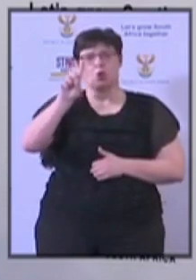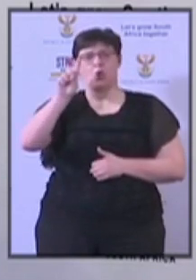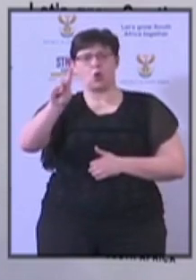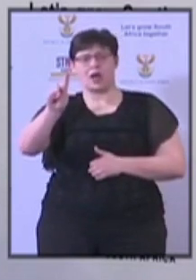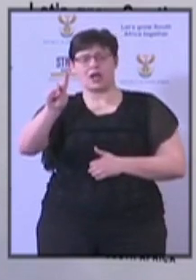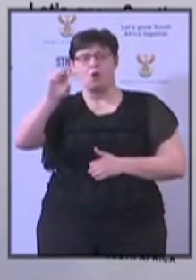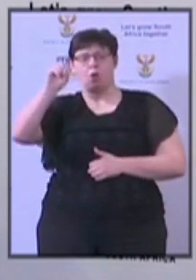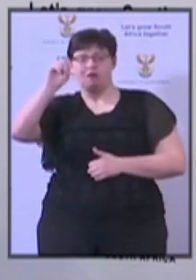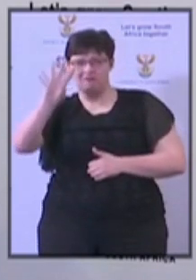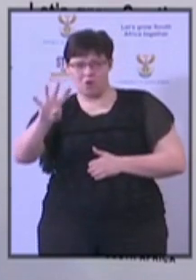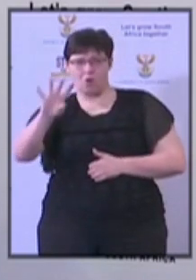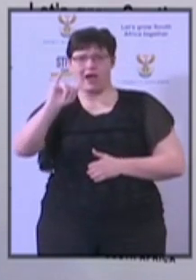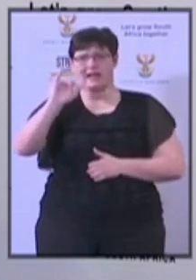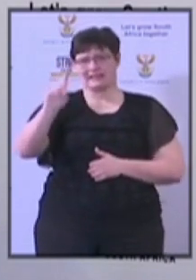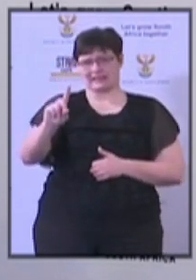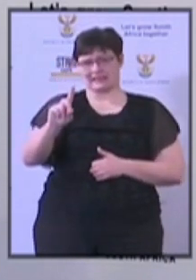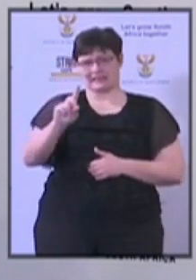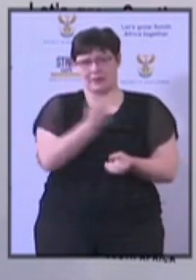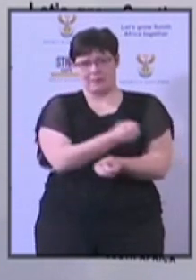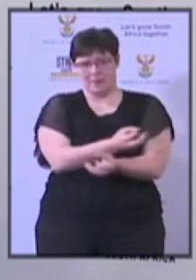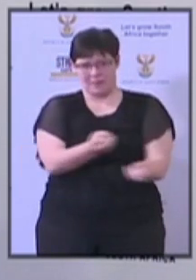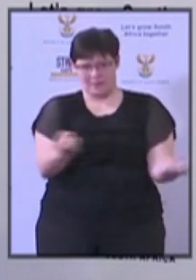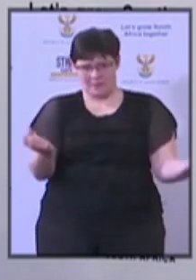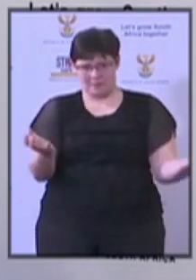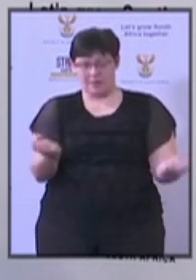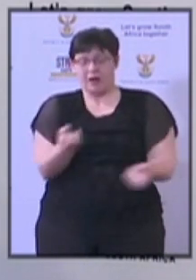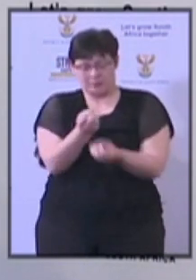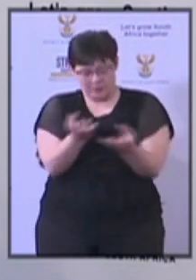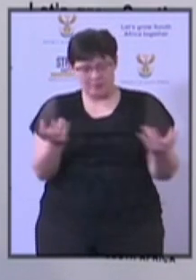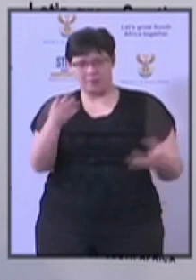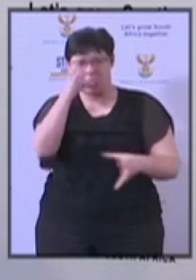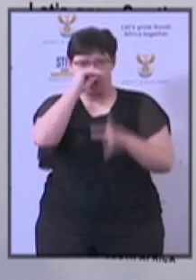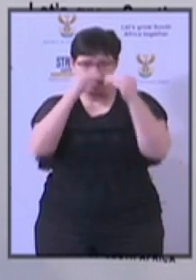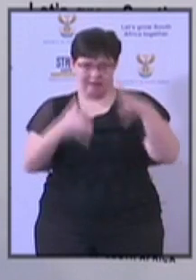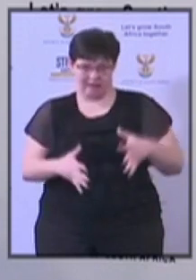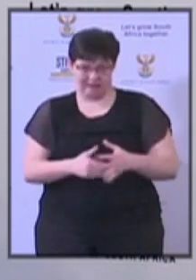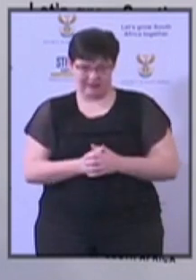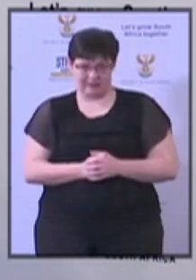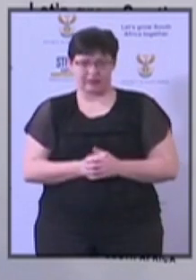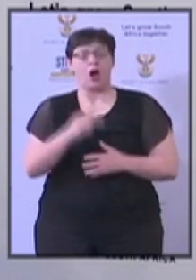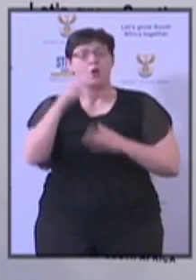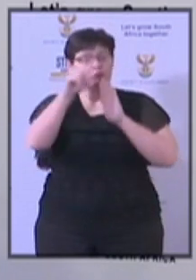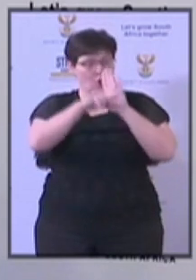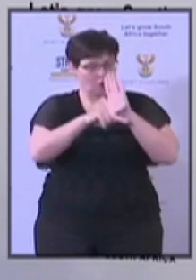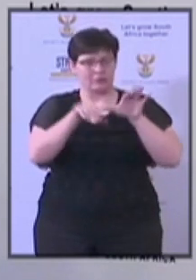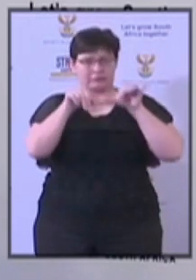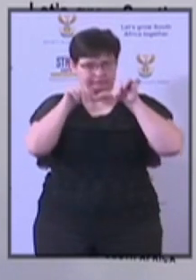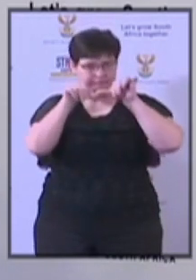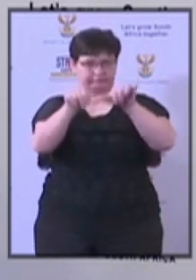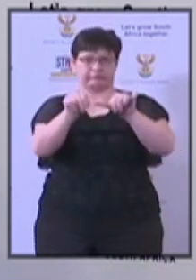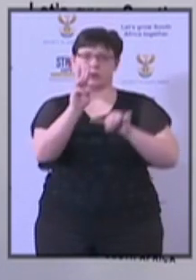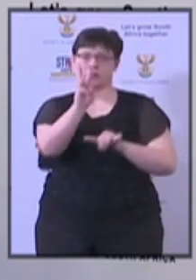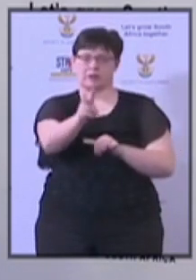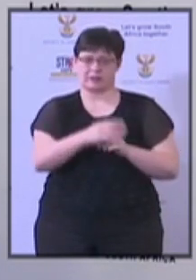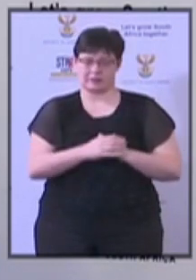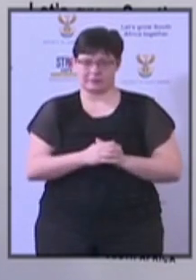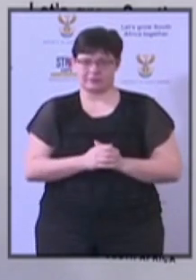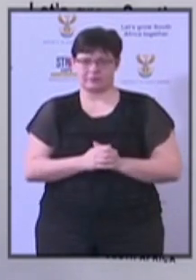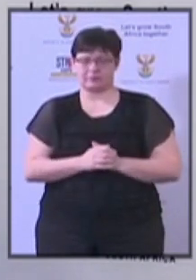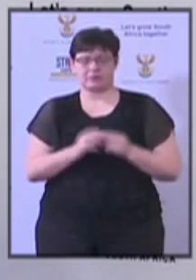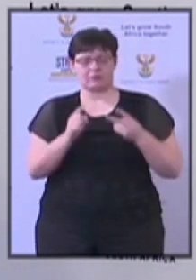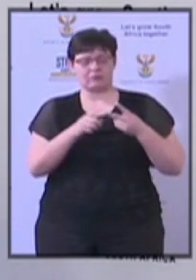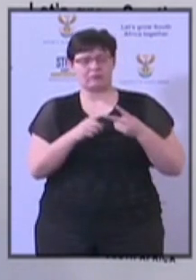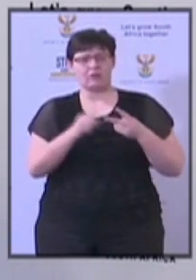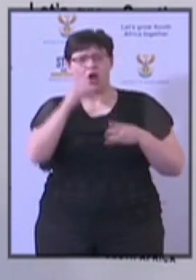62,104 IDs that have been issued to learners, and this program will continue ahead. There are other learners